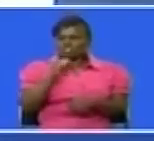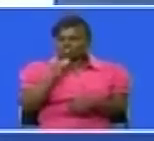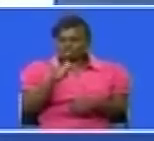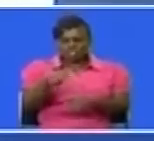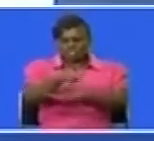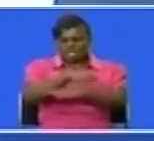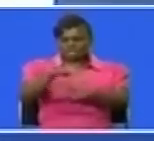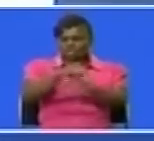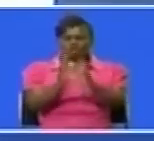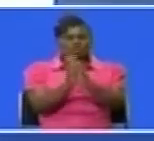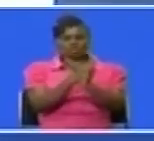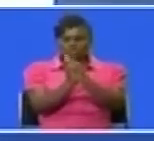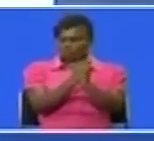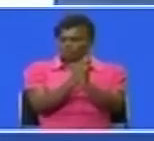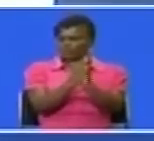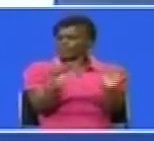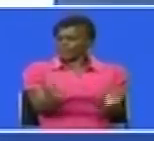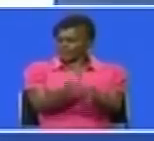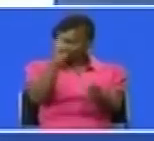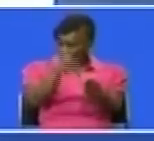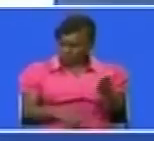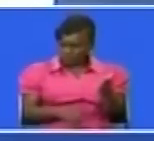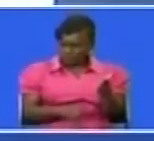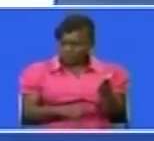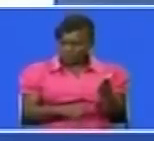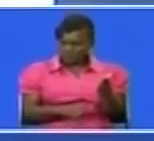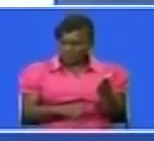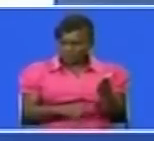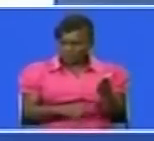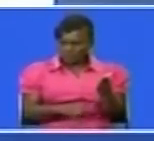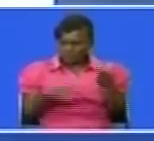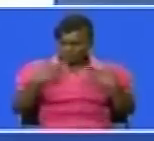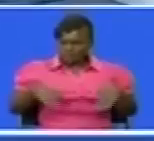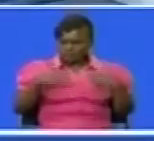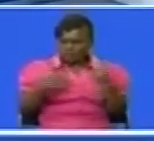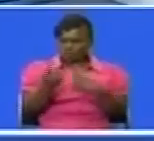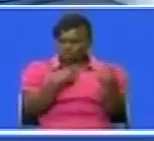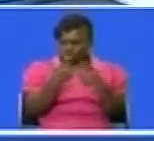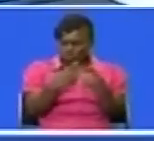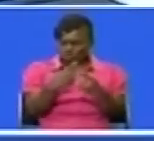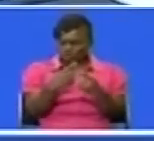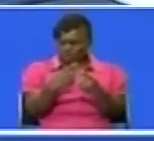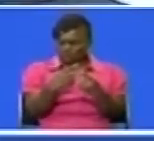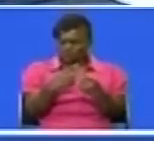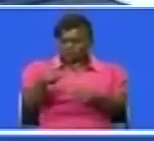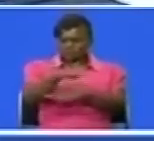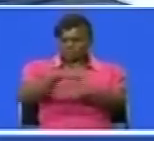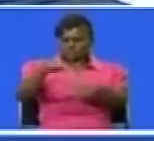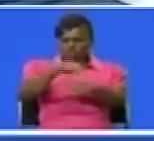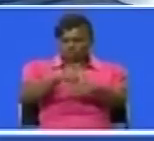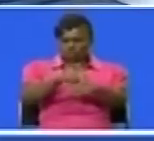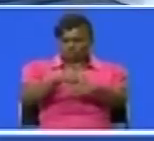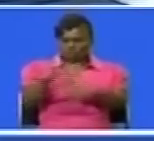narrative. You know, the fact is, over the period, in fact, the reason people speak of state capture, you know,